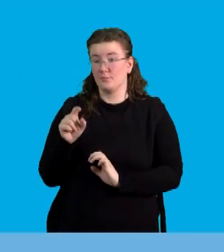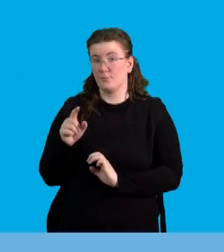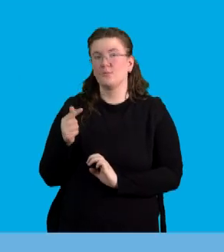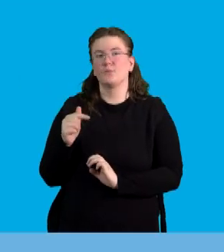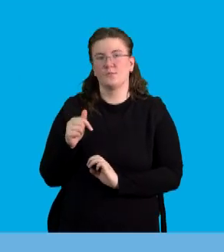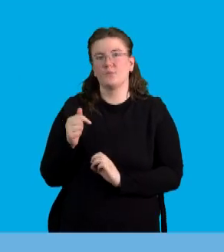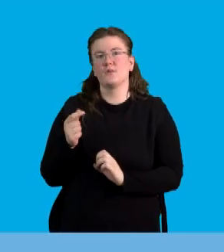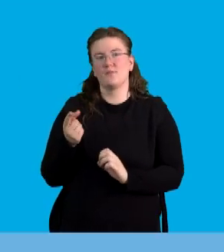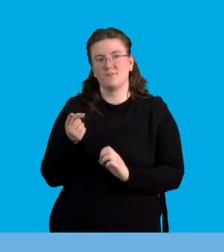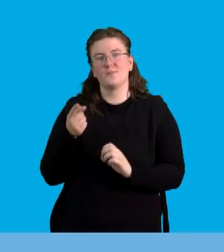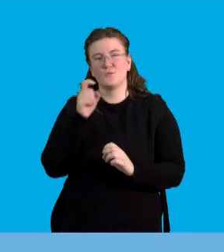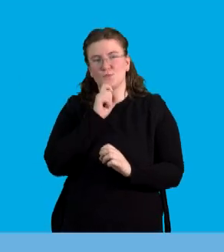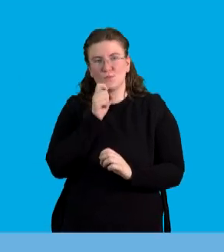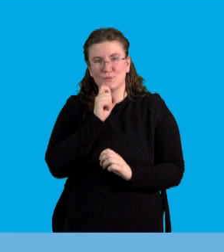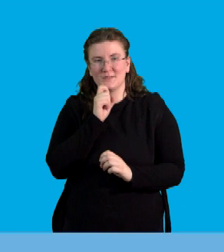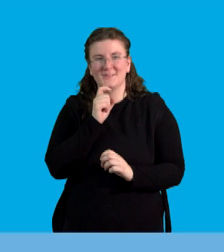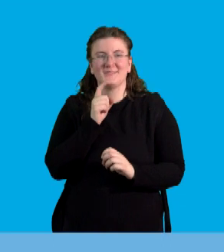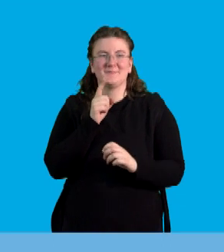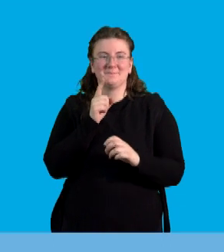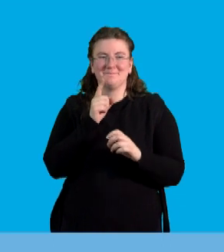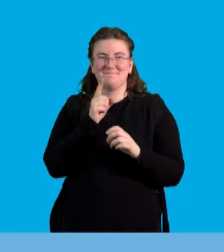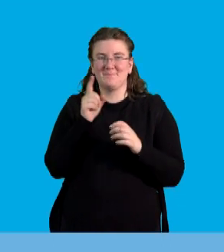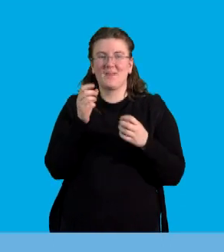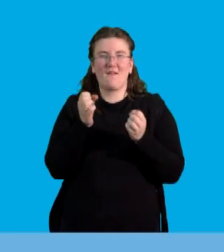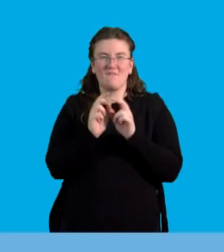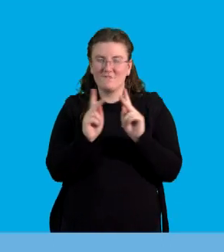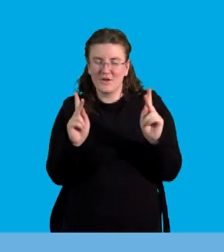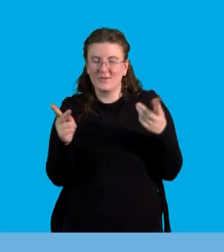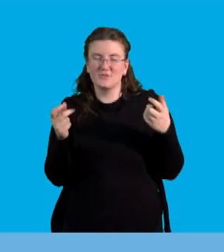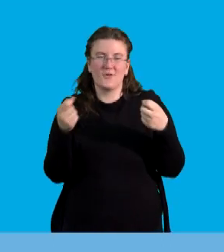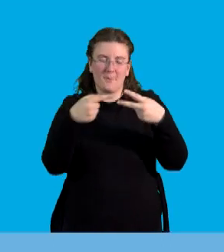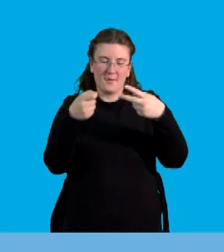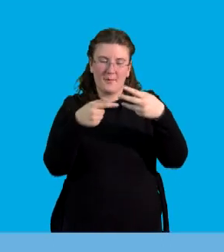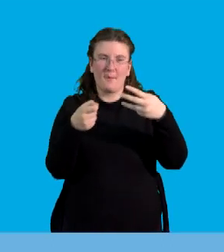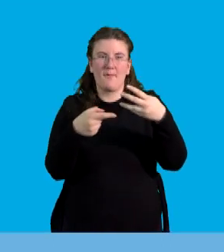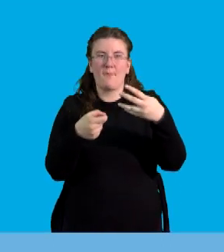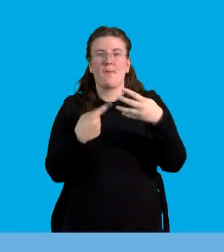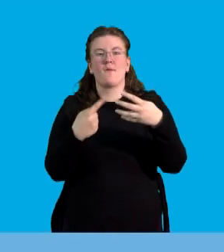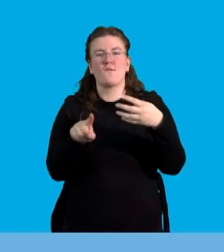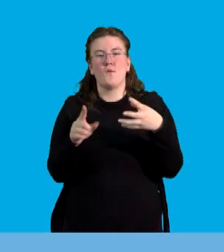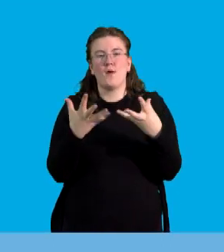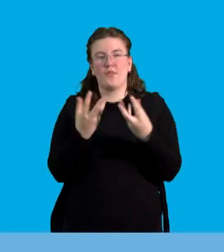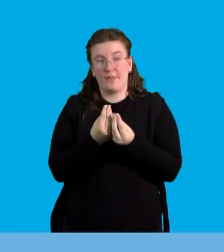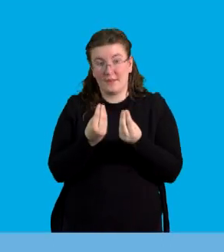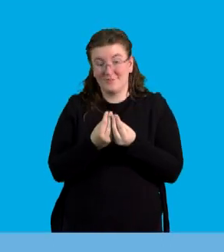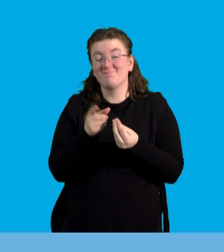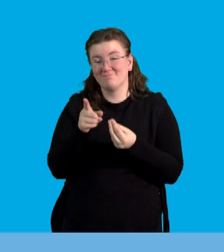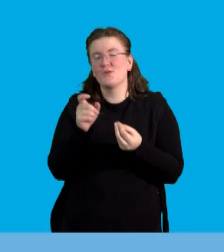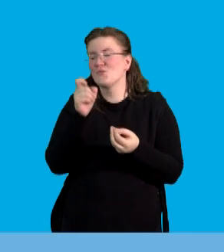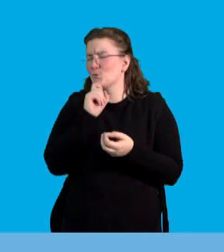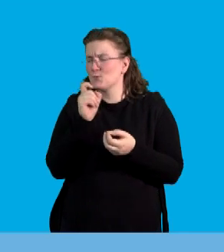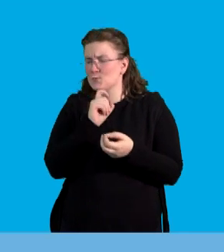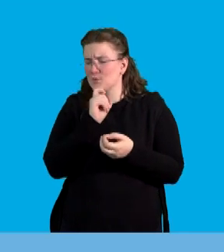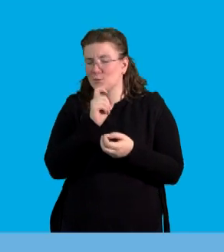appliances serves as a useful function. Remember, we have said the conductors, they have different amounts